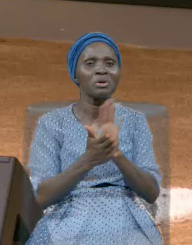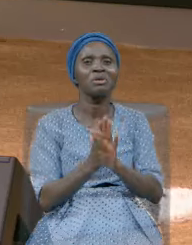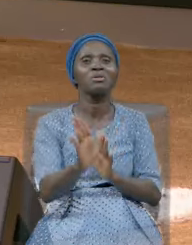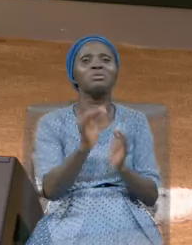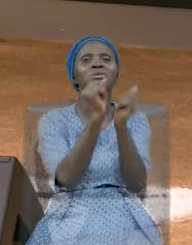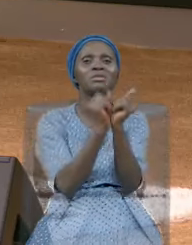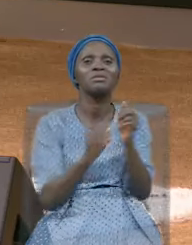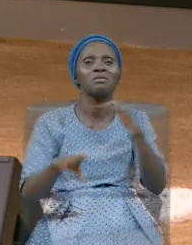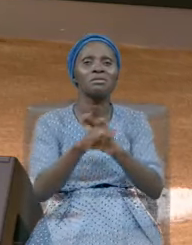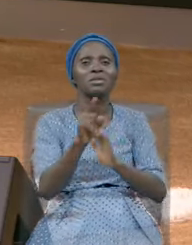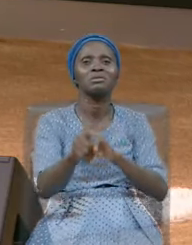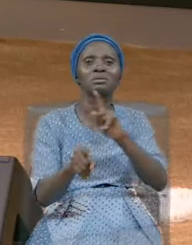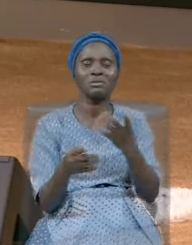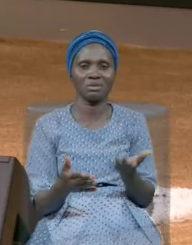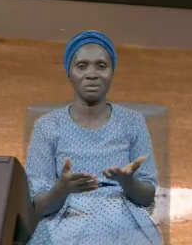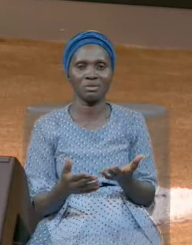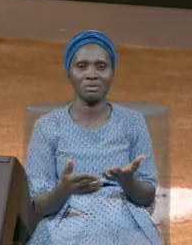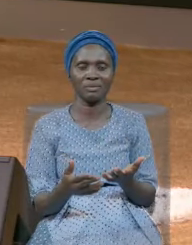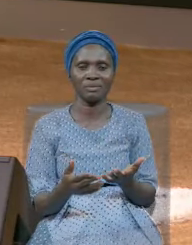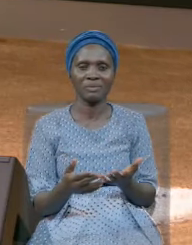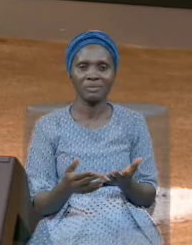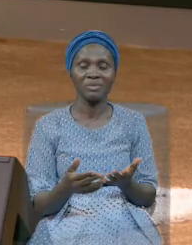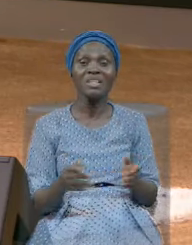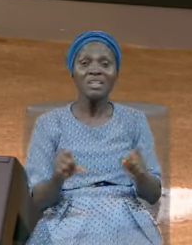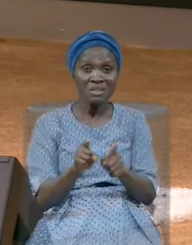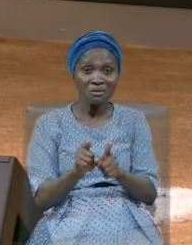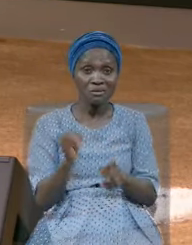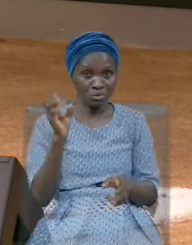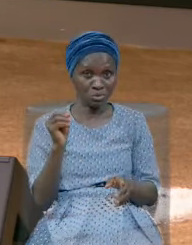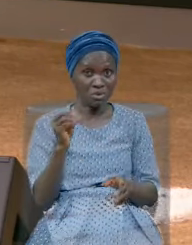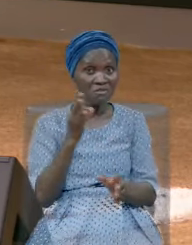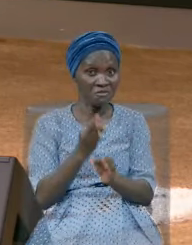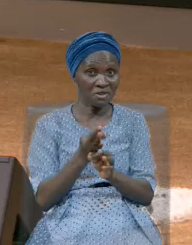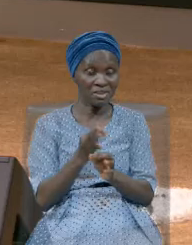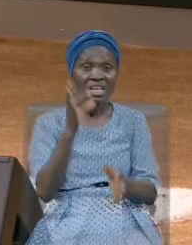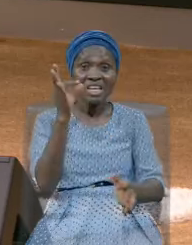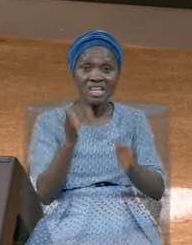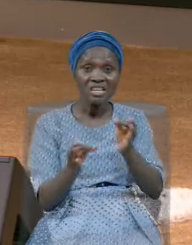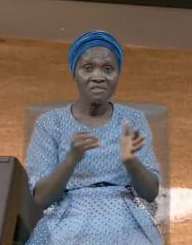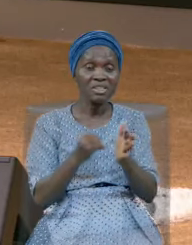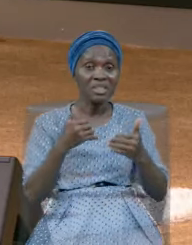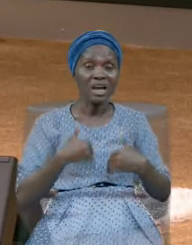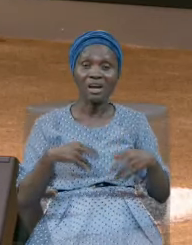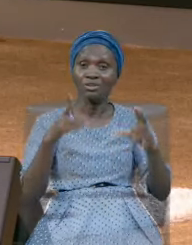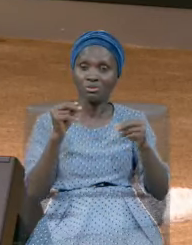meekness? Even so, faith, if it has not meekness,